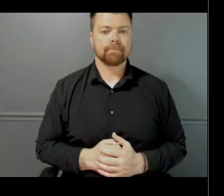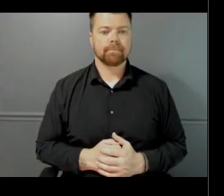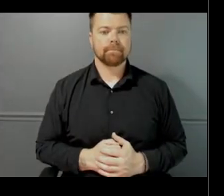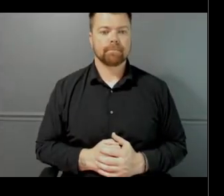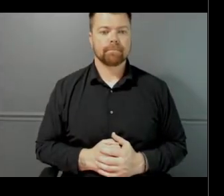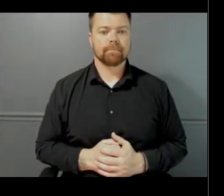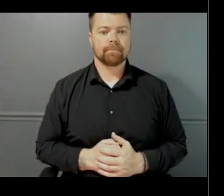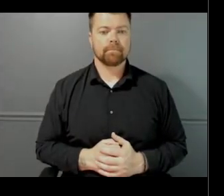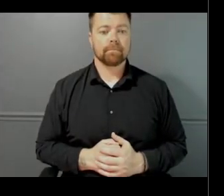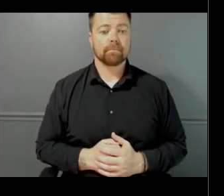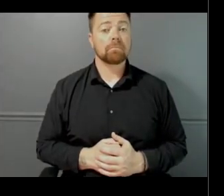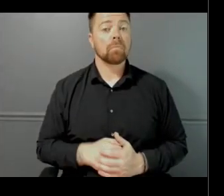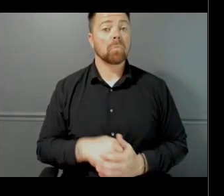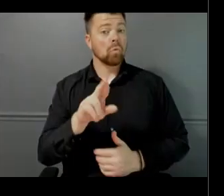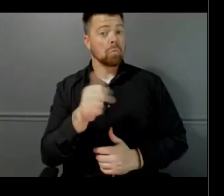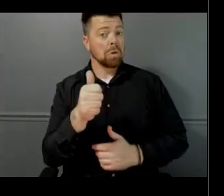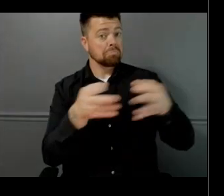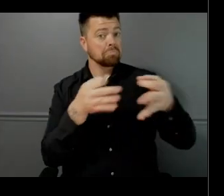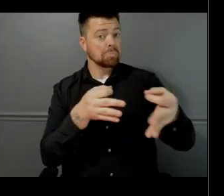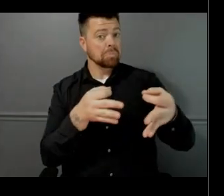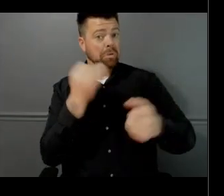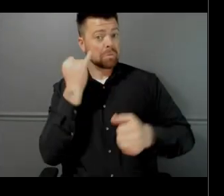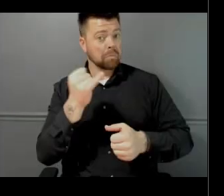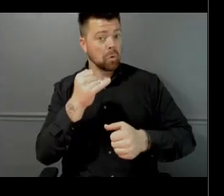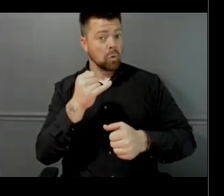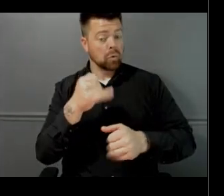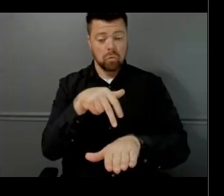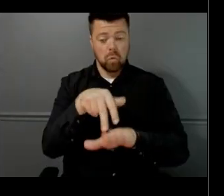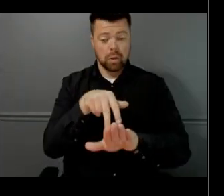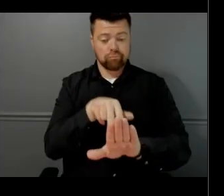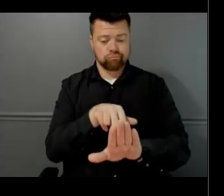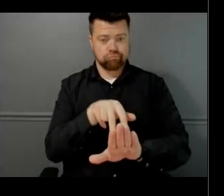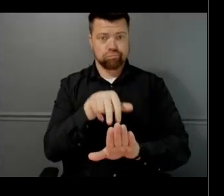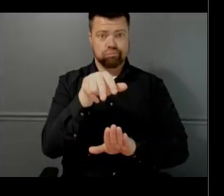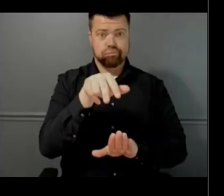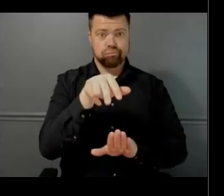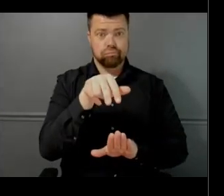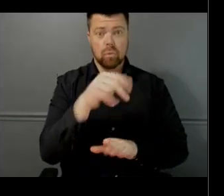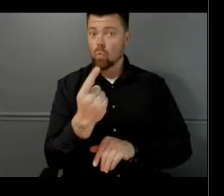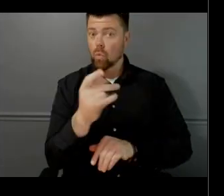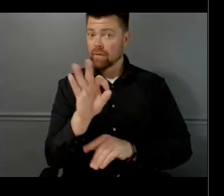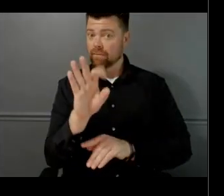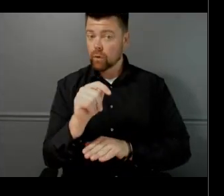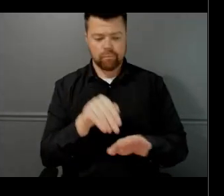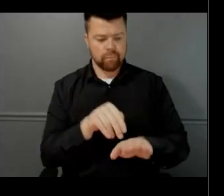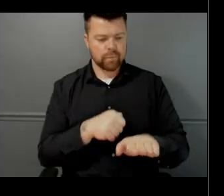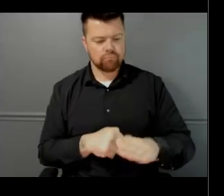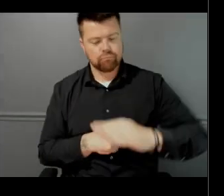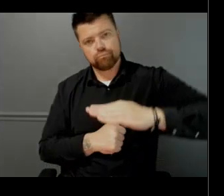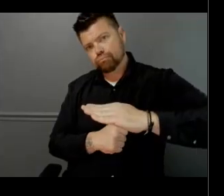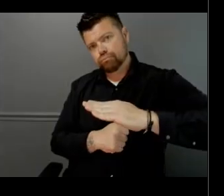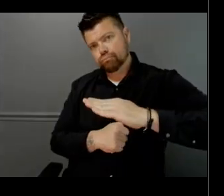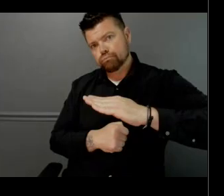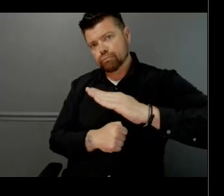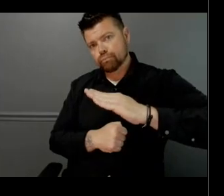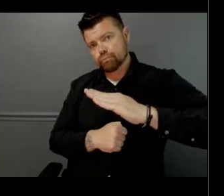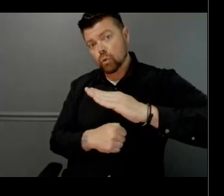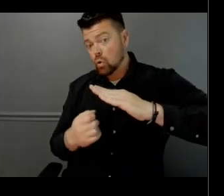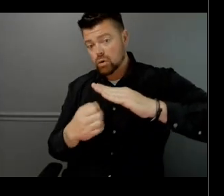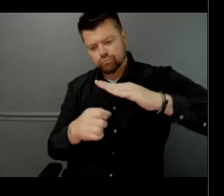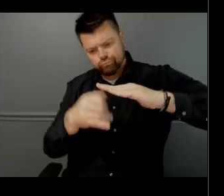In other words, if the walk is to go up 1 foot or 12 inches in height,